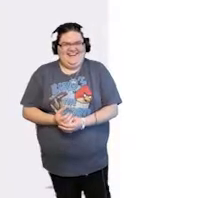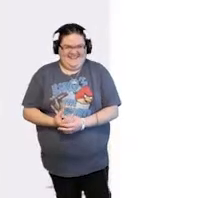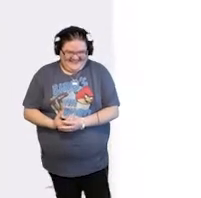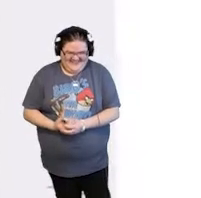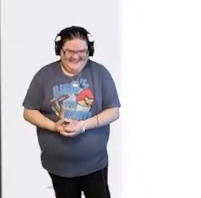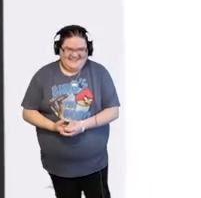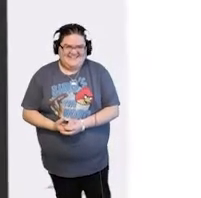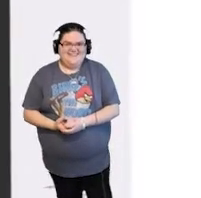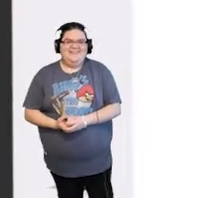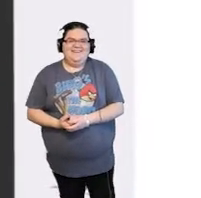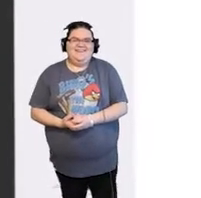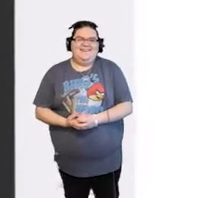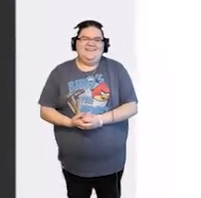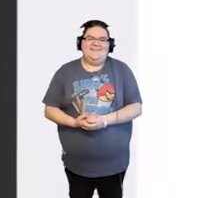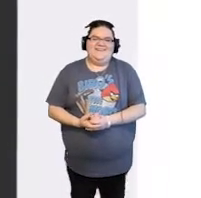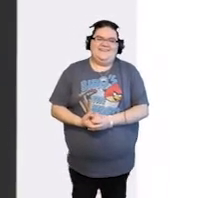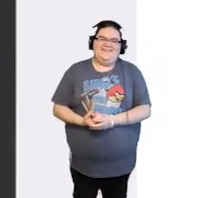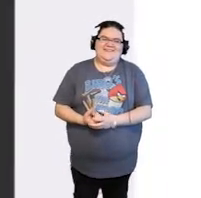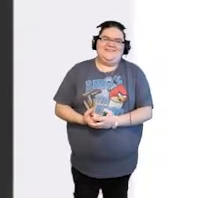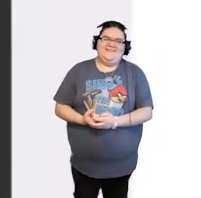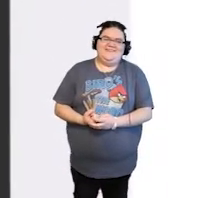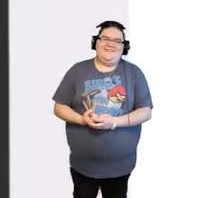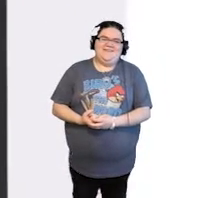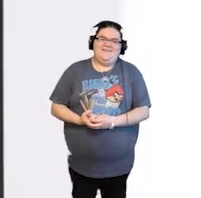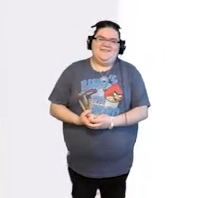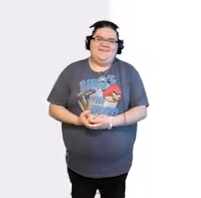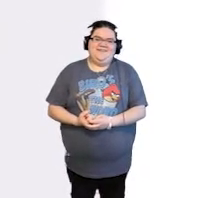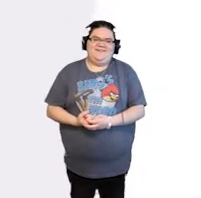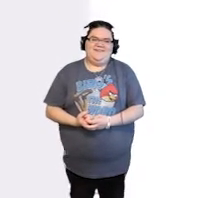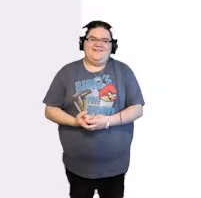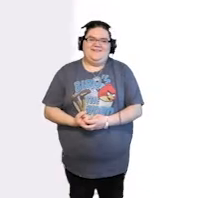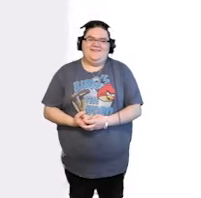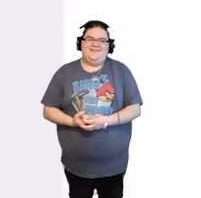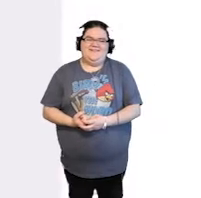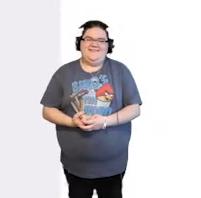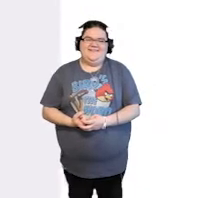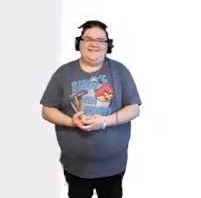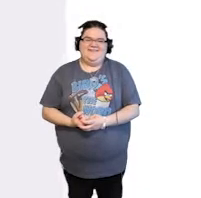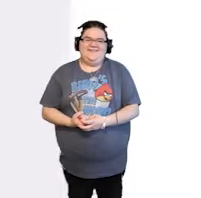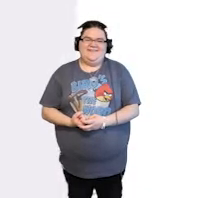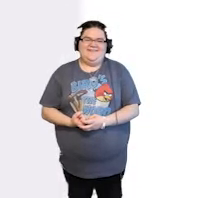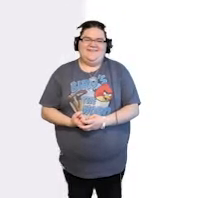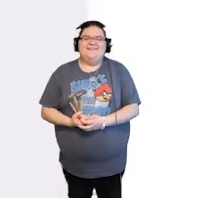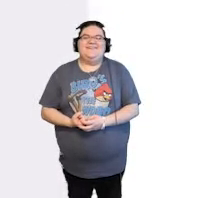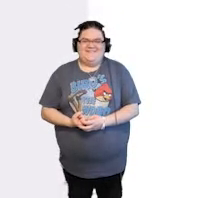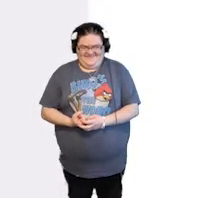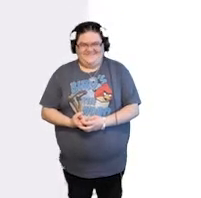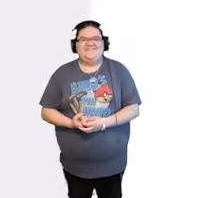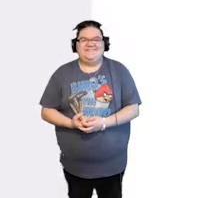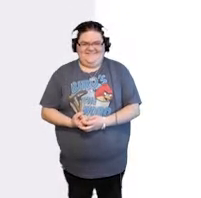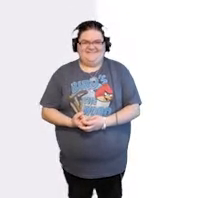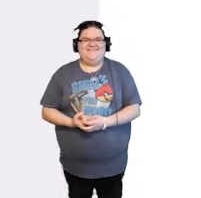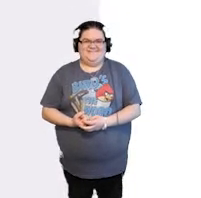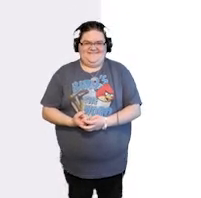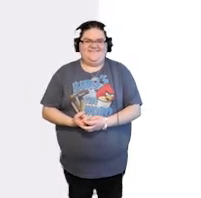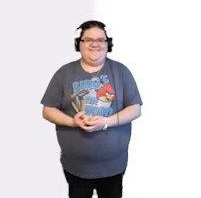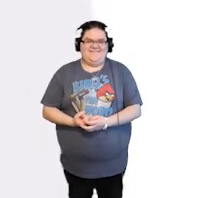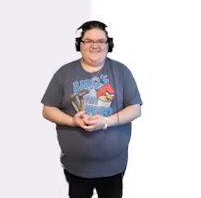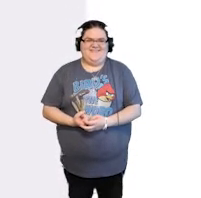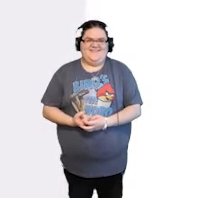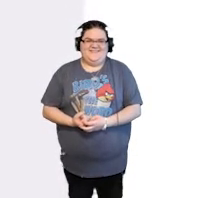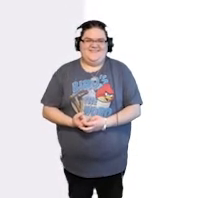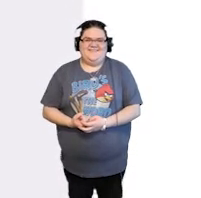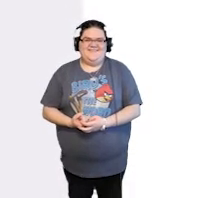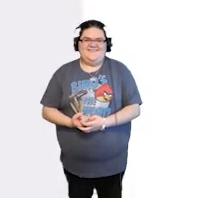no. I think Milk deserves a shout out. All the Among Us content he's brought to us with the Sidemen and how he helps JJ win as an imposter. I think the KSI